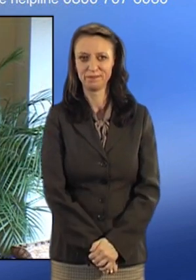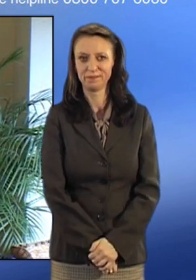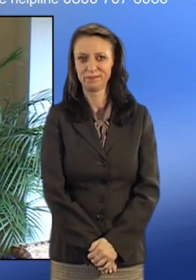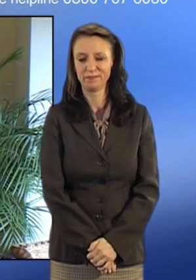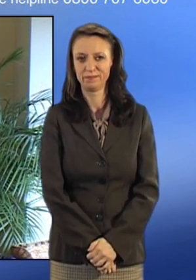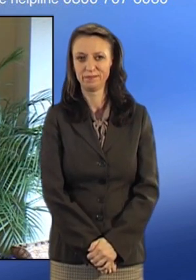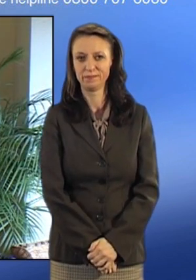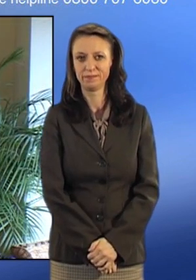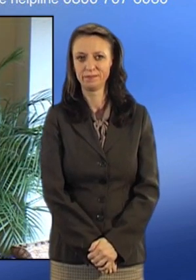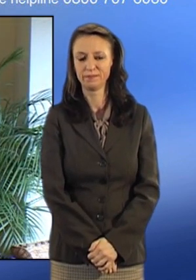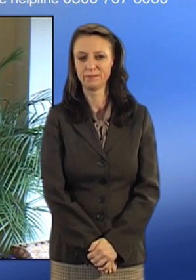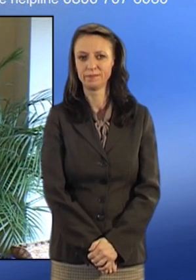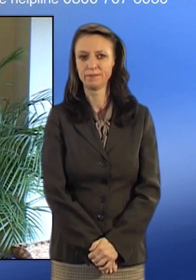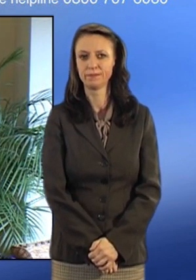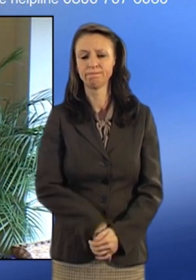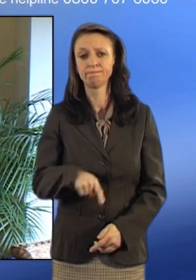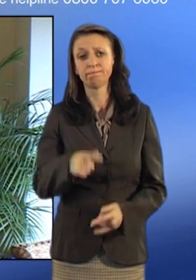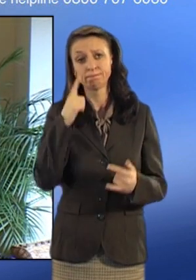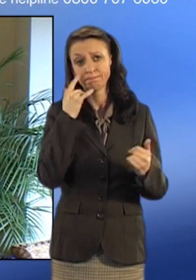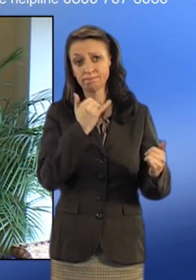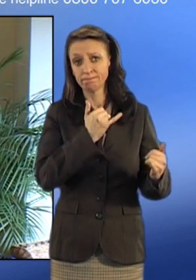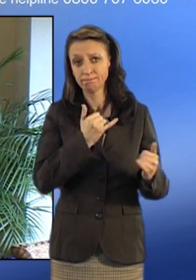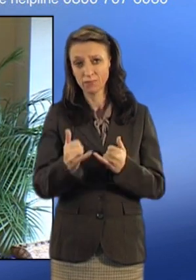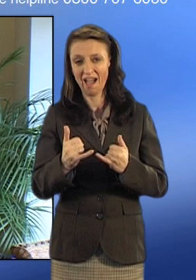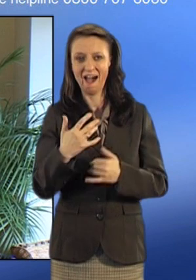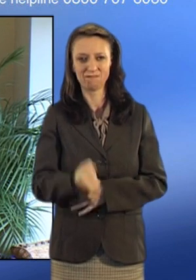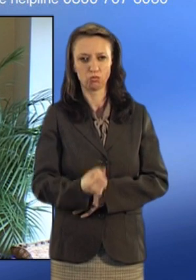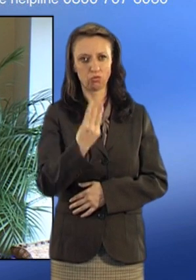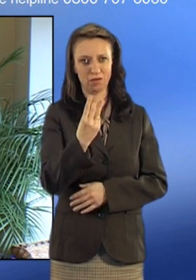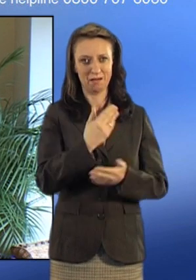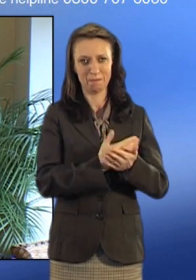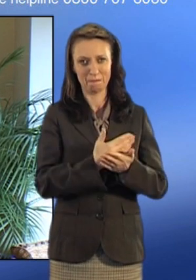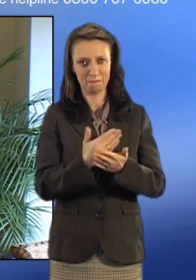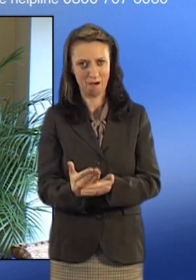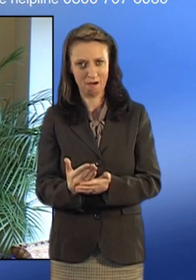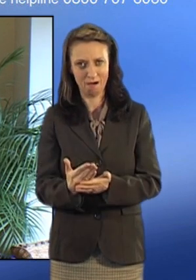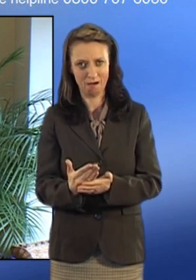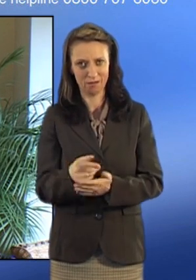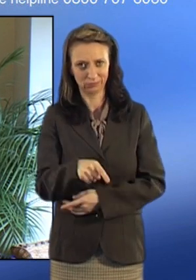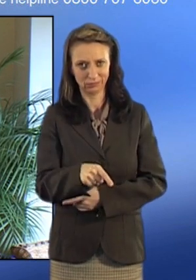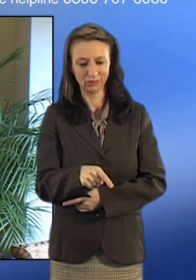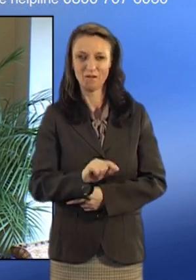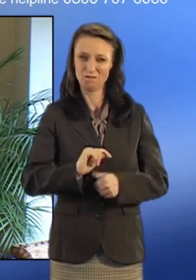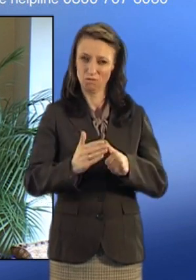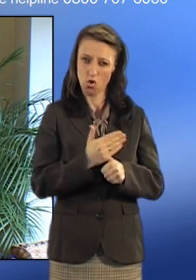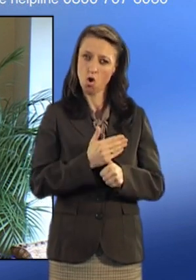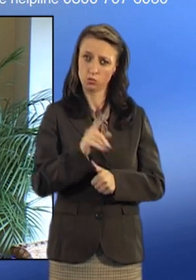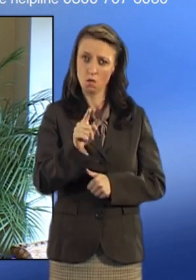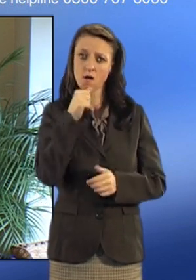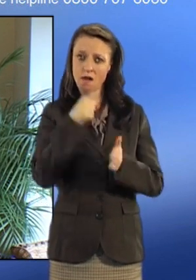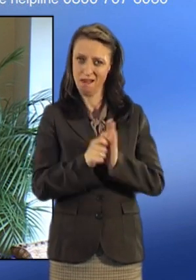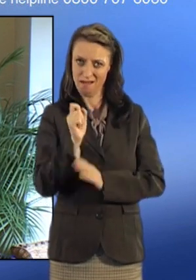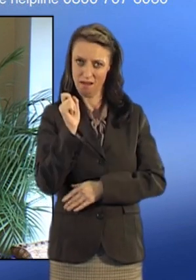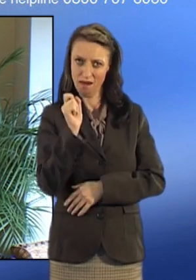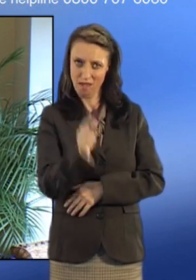There are 3 stages to the screening programme. The first is the letter inviting you to take part. This